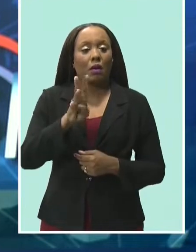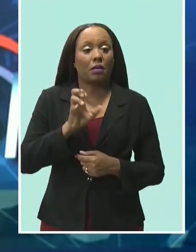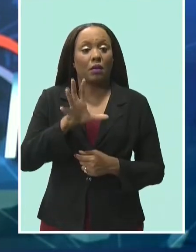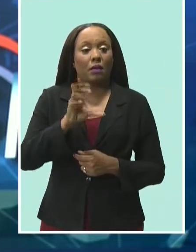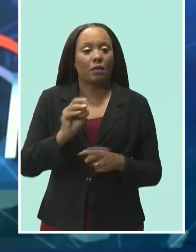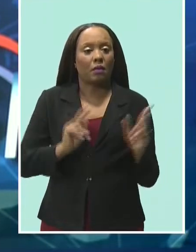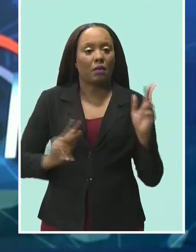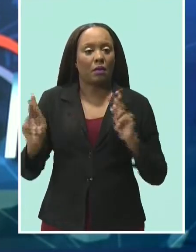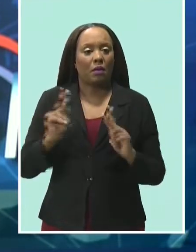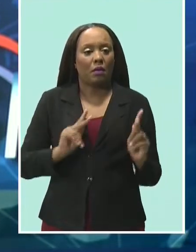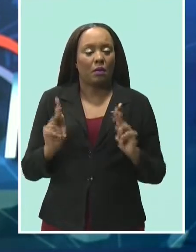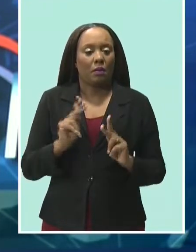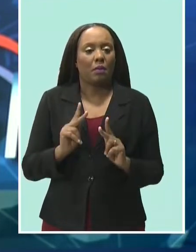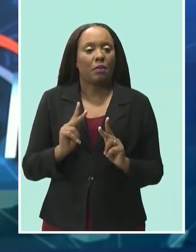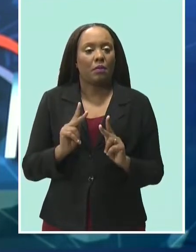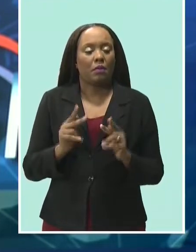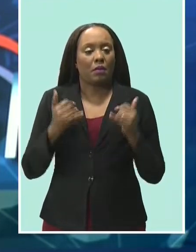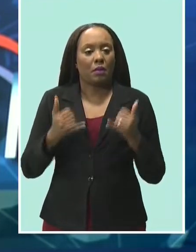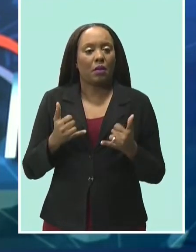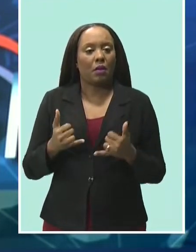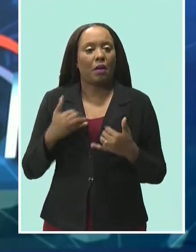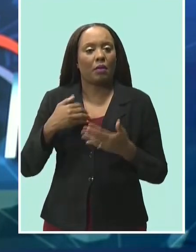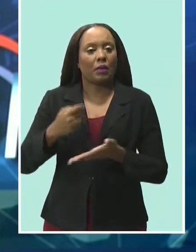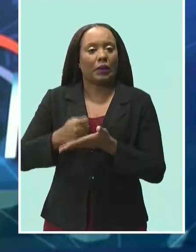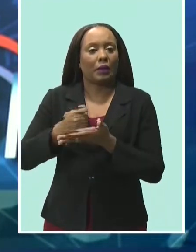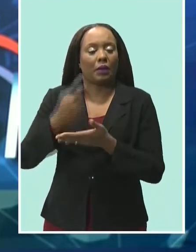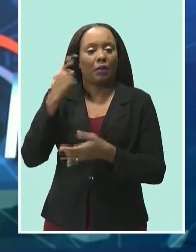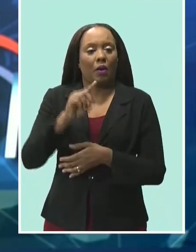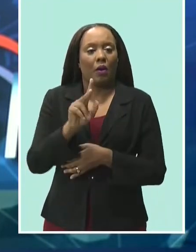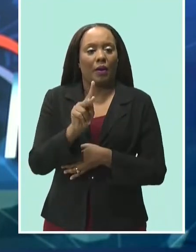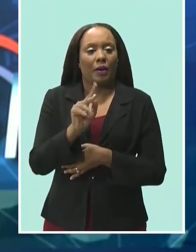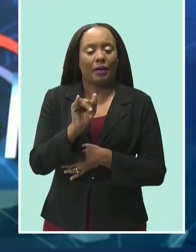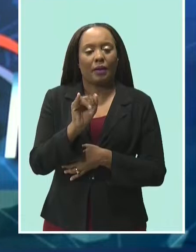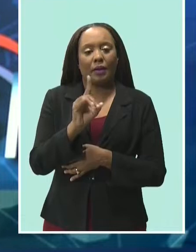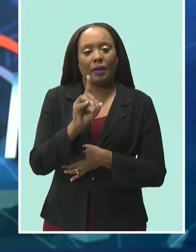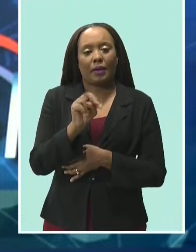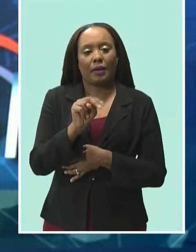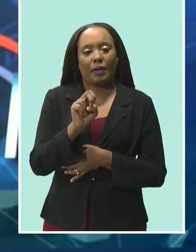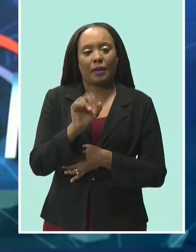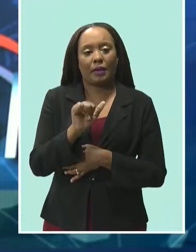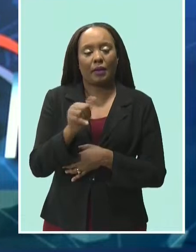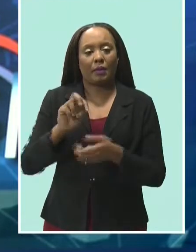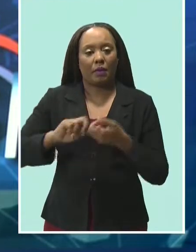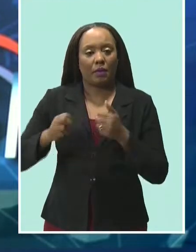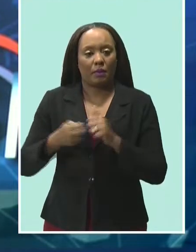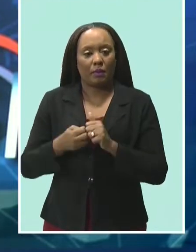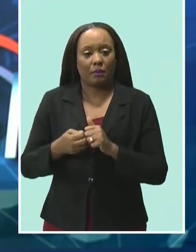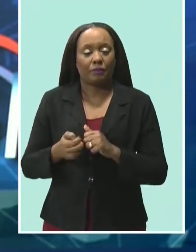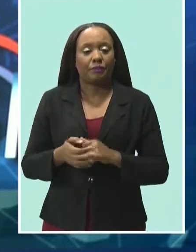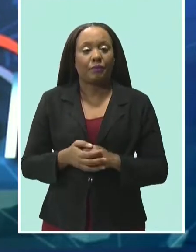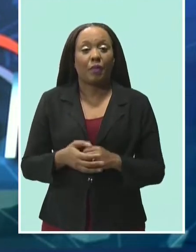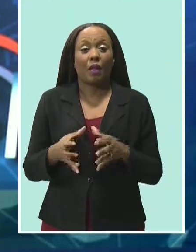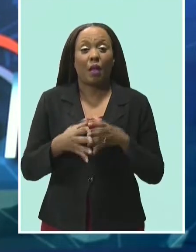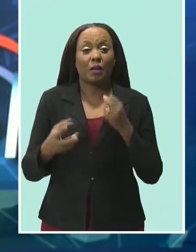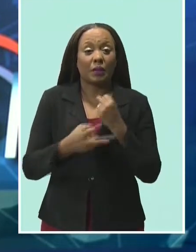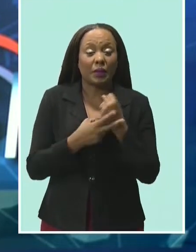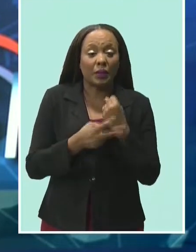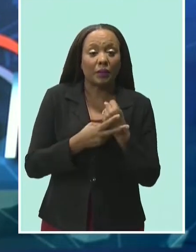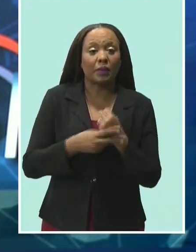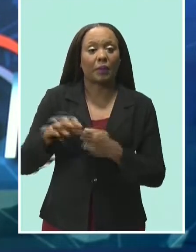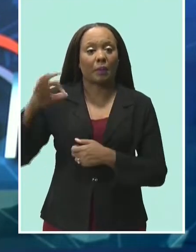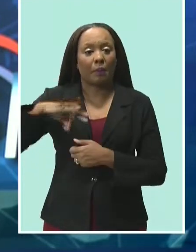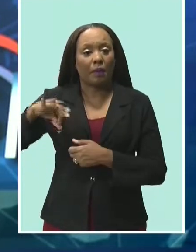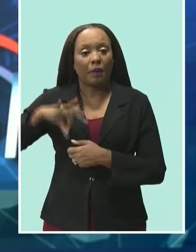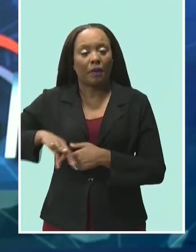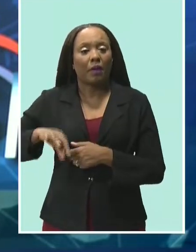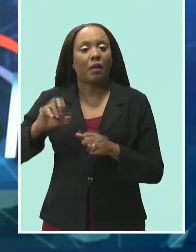citizens currently receive treatment for kidney problems. According to Dr. Oshia, significant savings and other benefits could be derived from